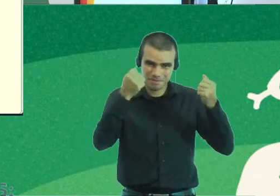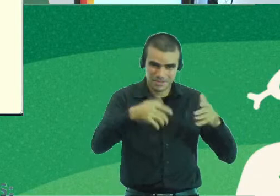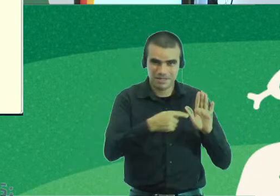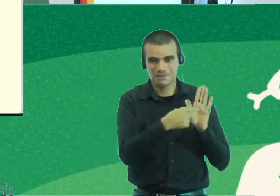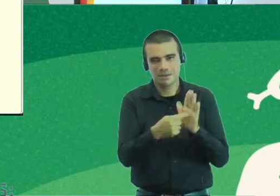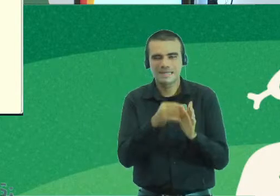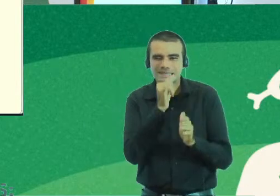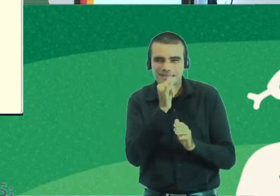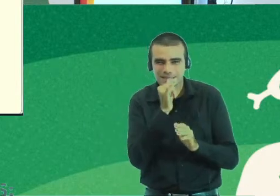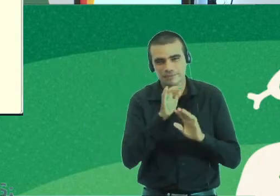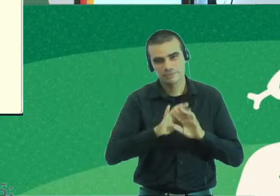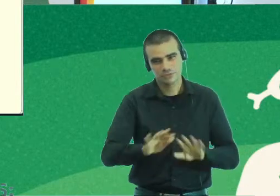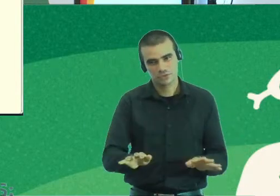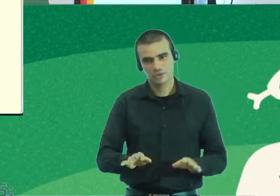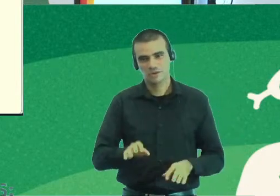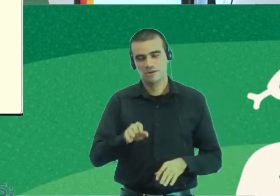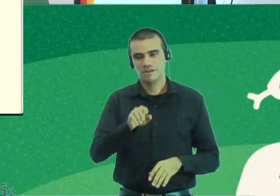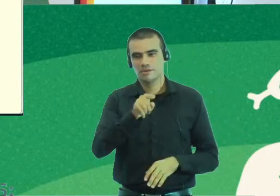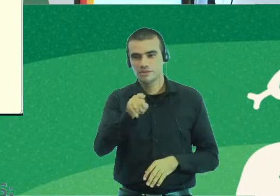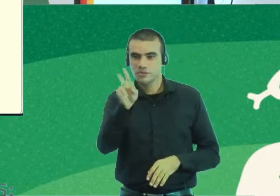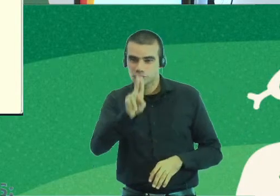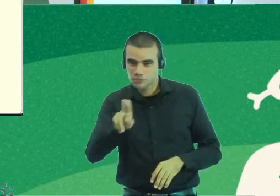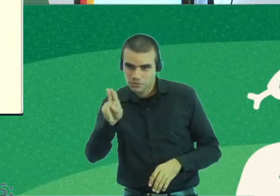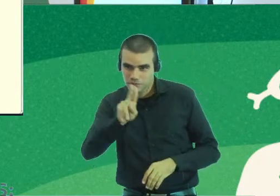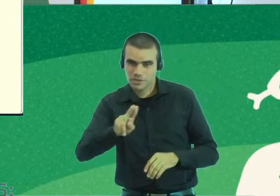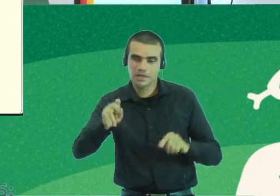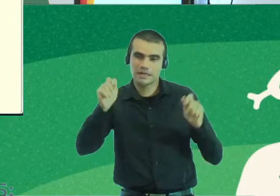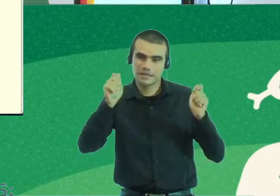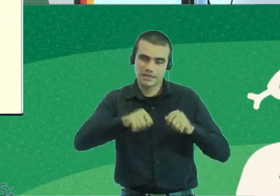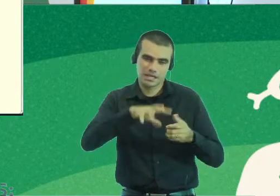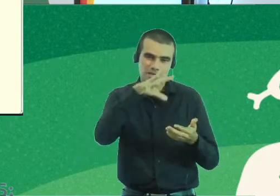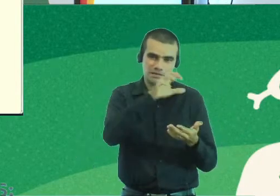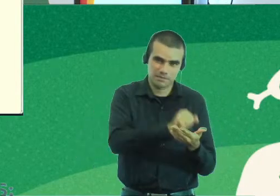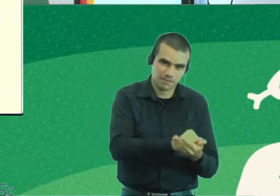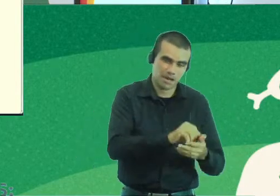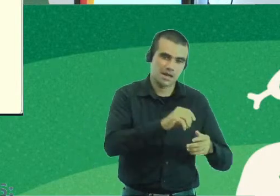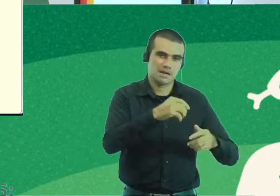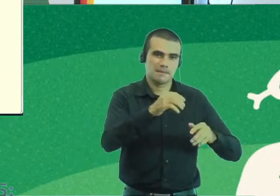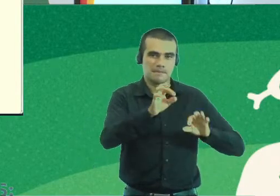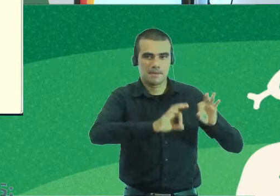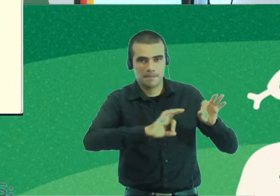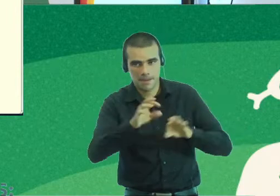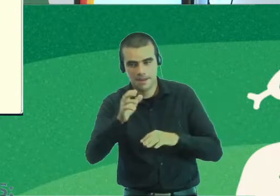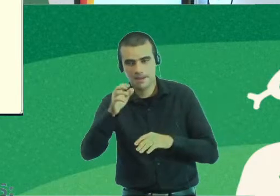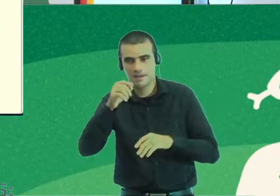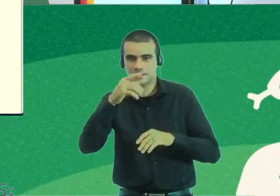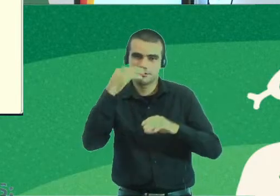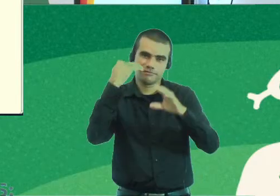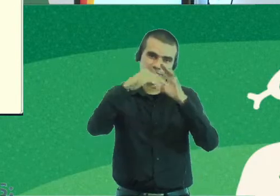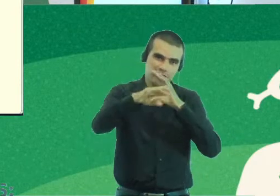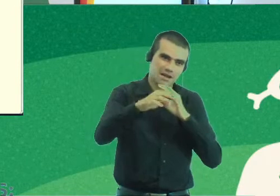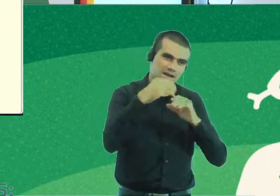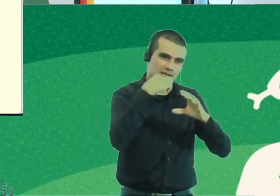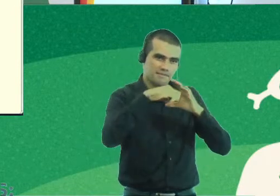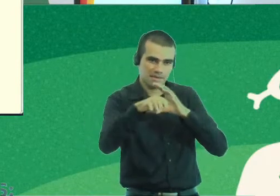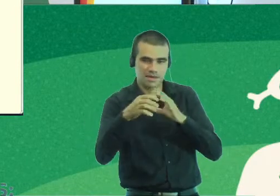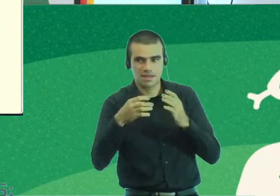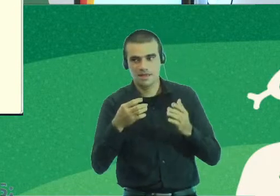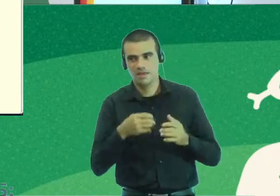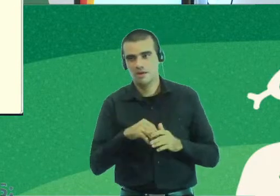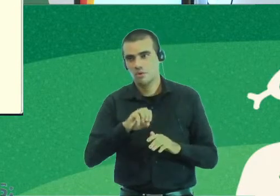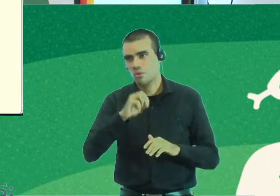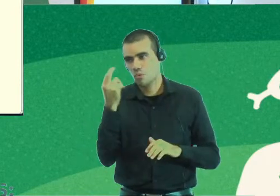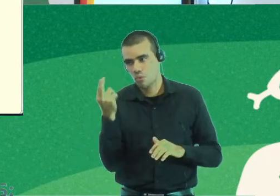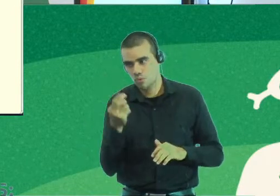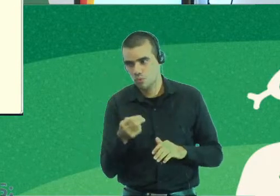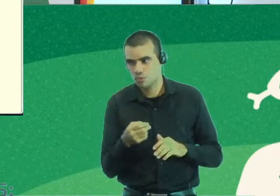use Redis queue to schedule tasks, how to use SendGrid to send emails, and up until a week ago, unintentionally, how to use Beautiful